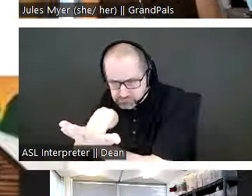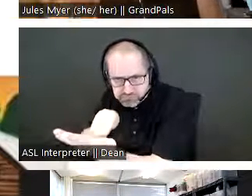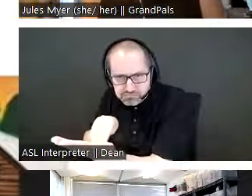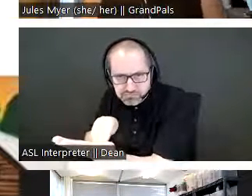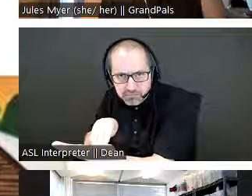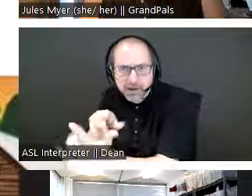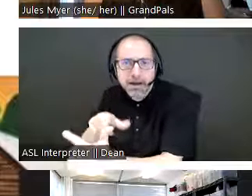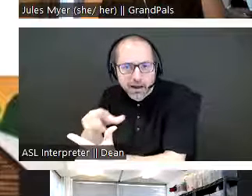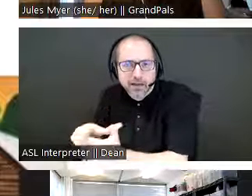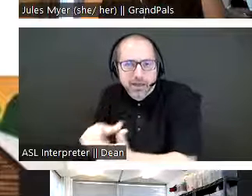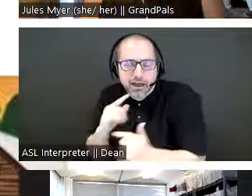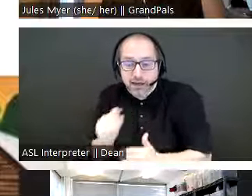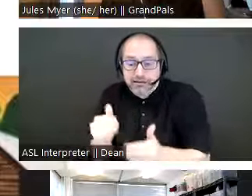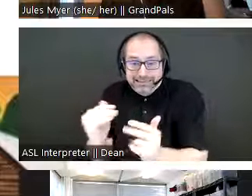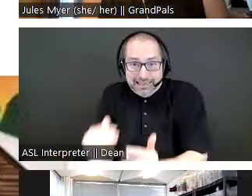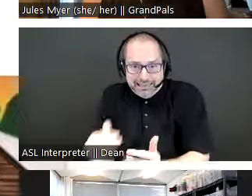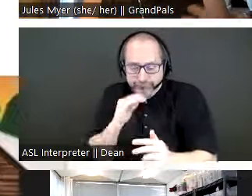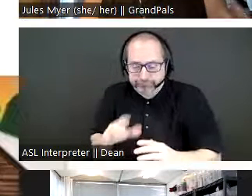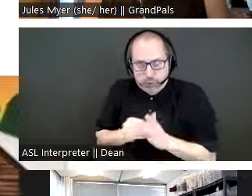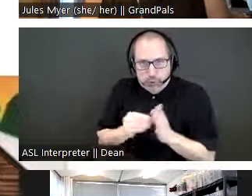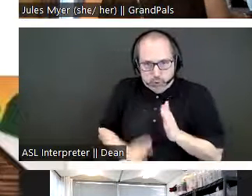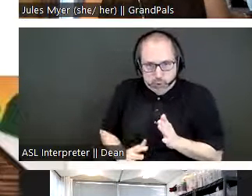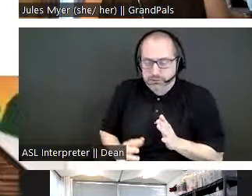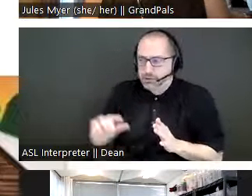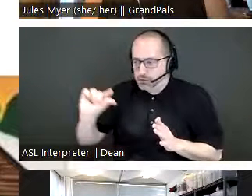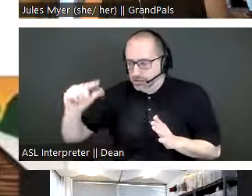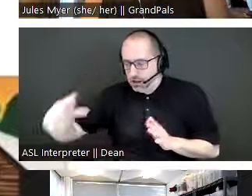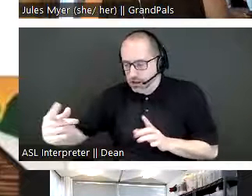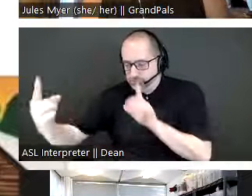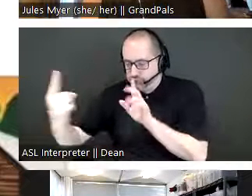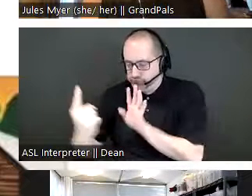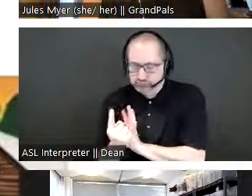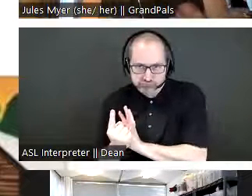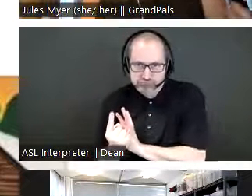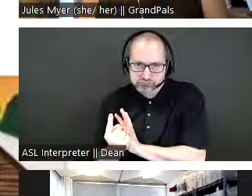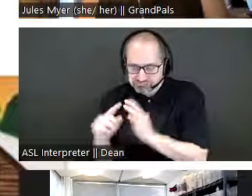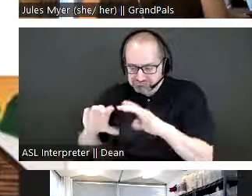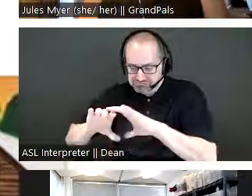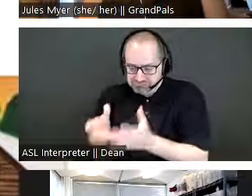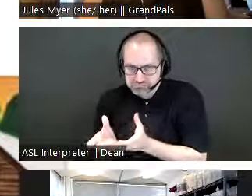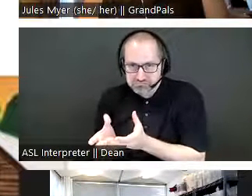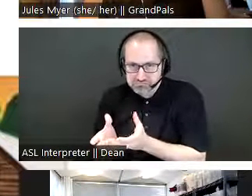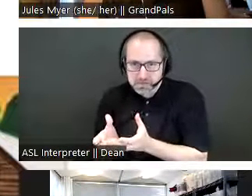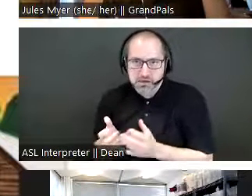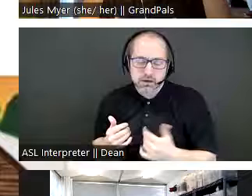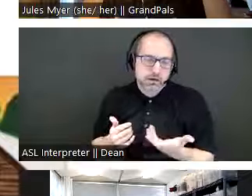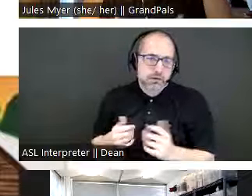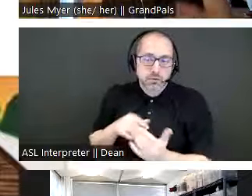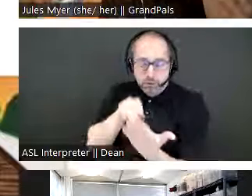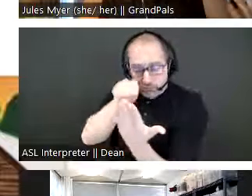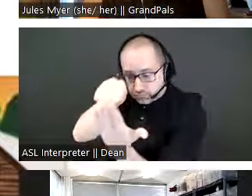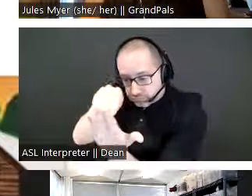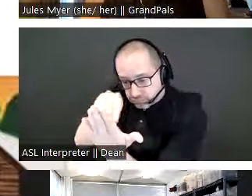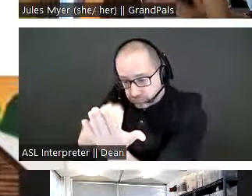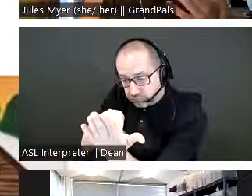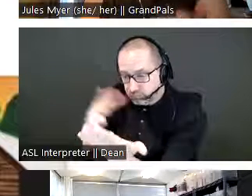students and the GrandPals. And together they establish some of the logistics. So for instance, when